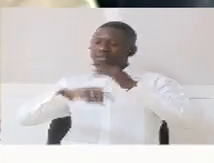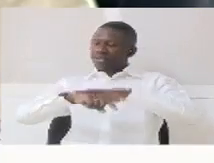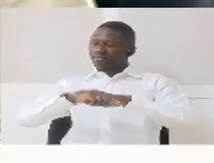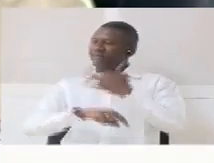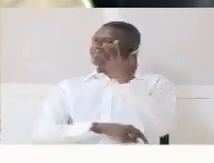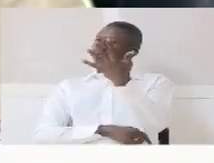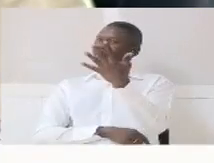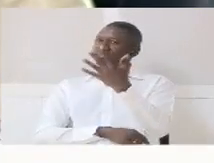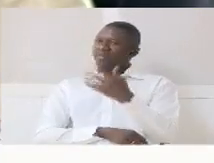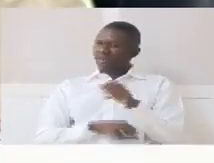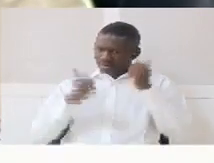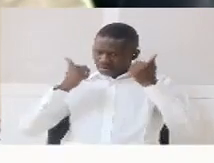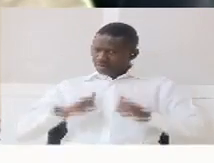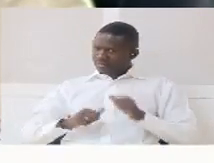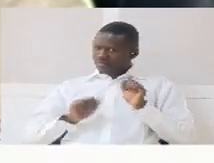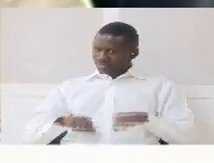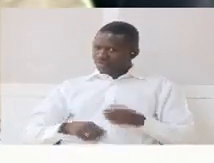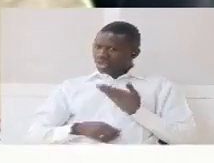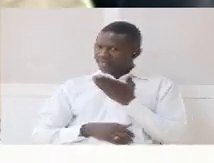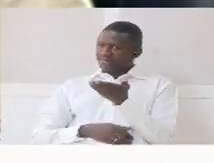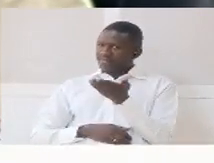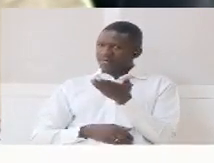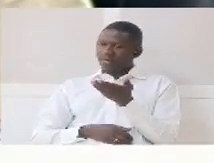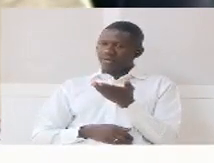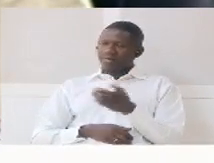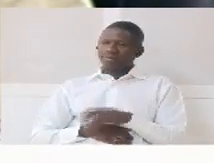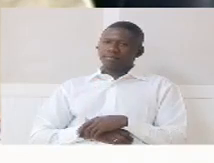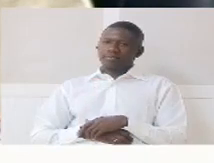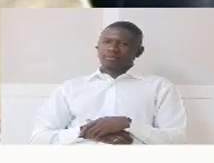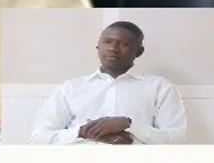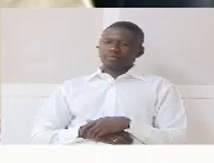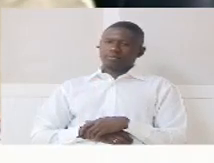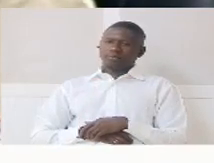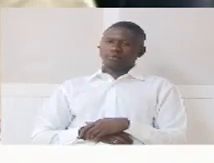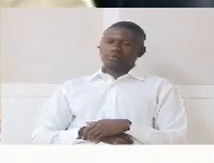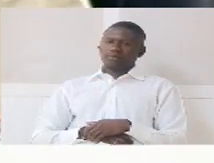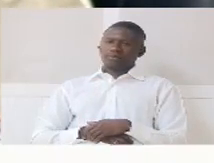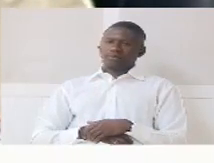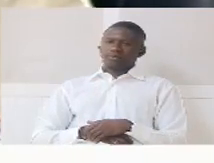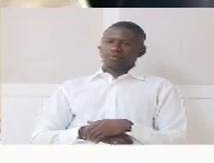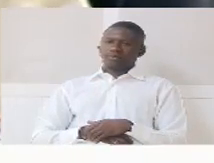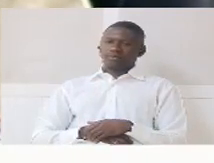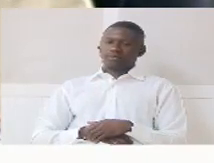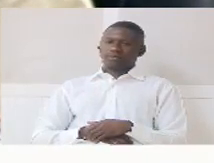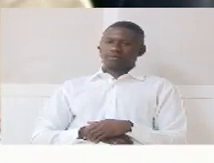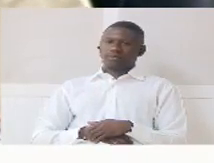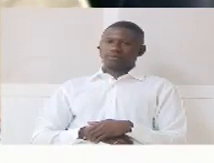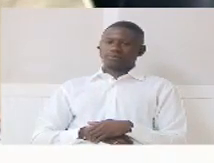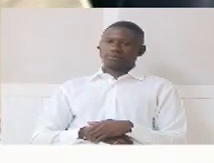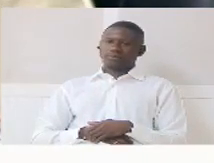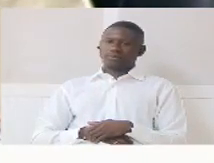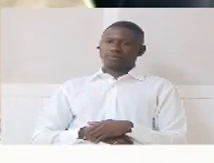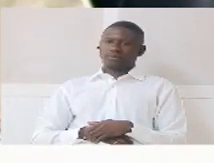Andu kola fana we kamolu menu nati ke dundi kasola. Tumodo lu kamodo lu nati jeli talalulu tambir kola